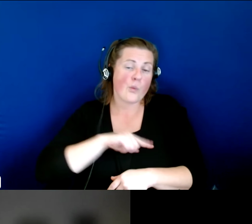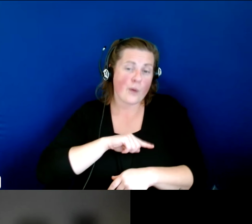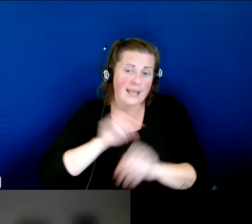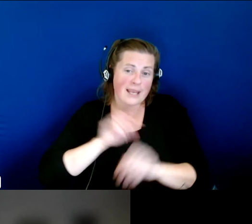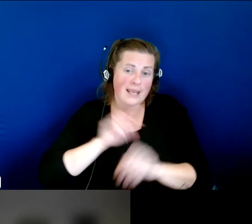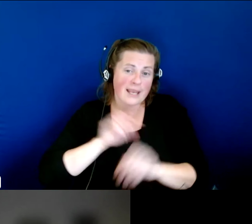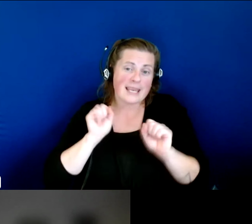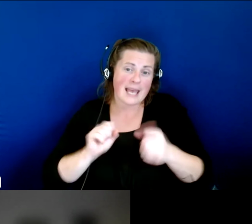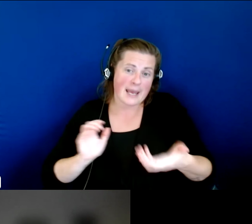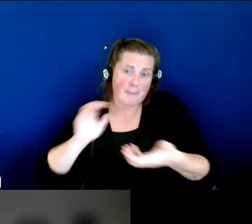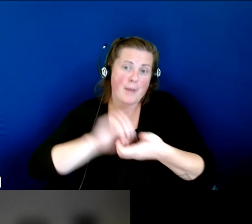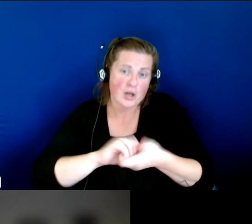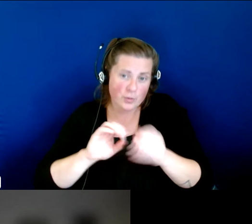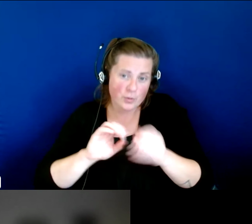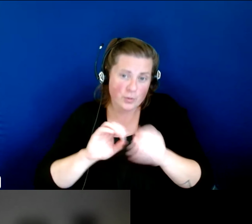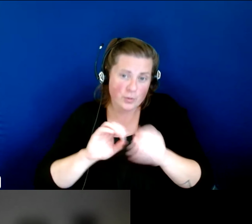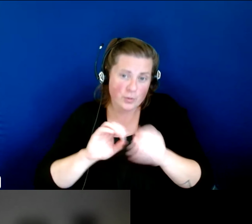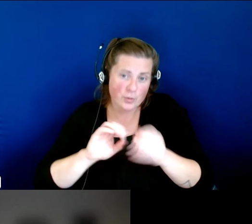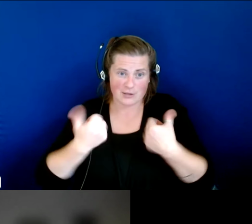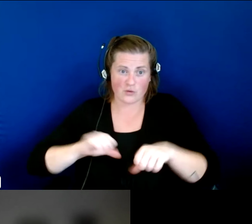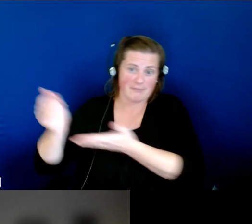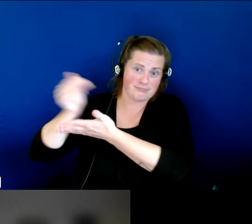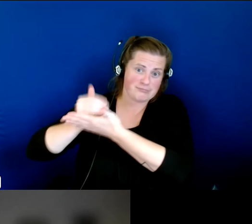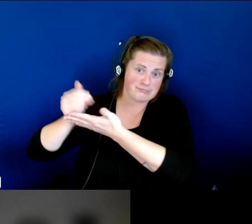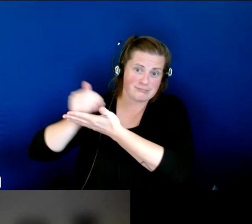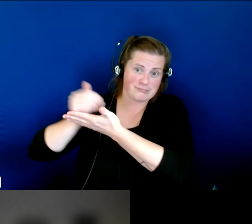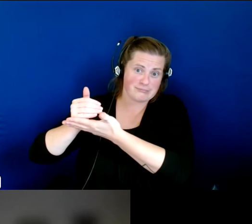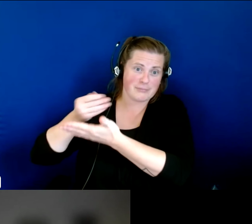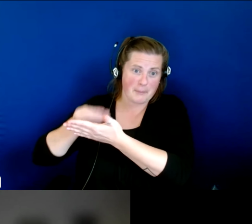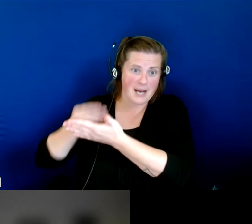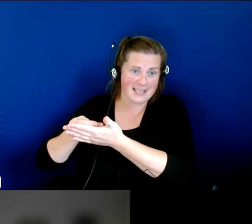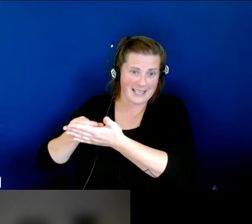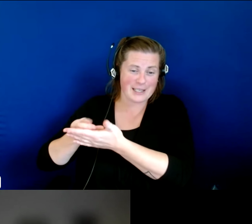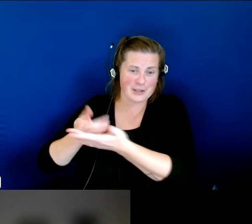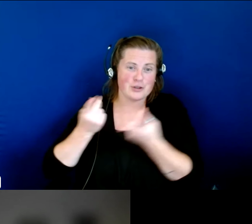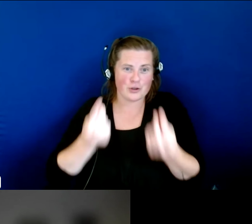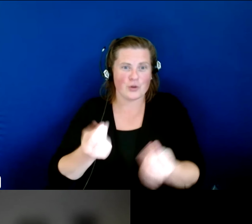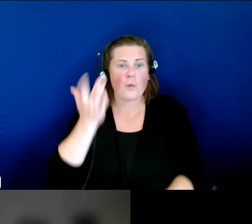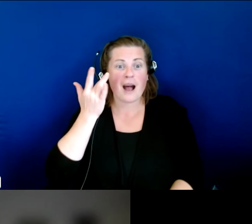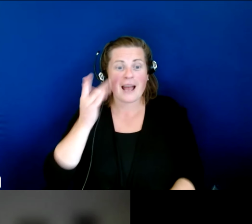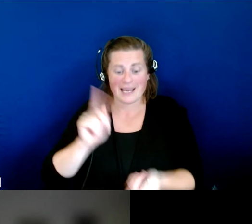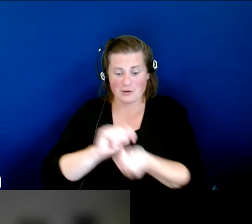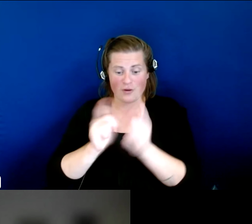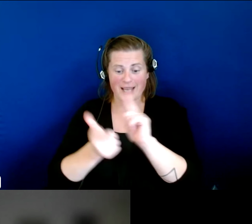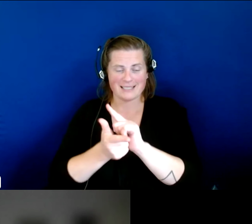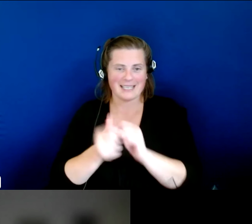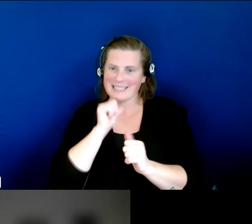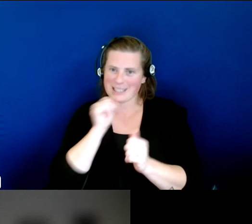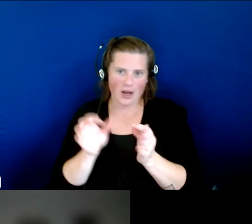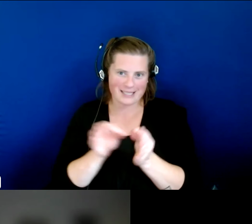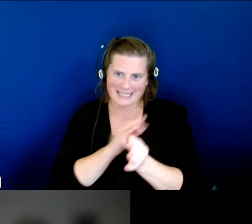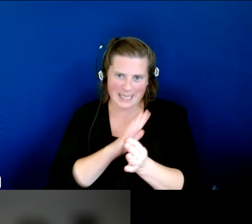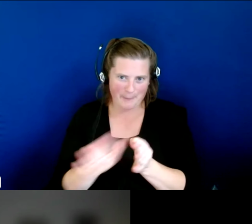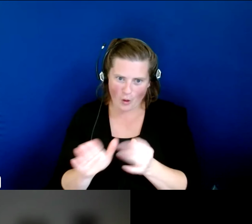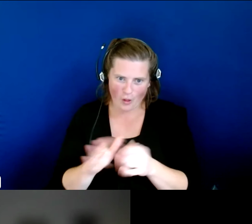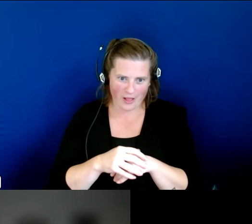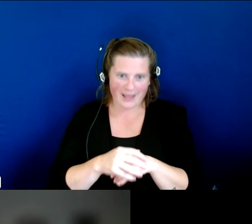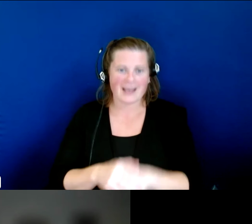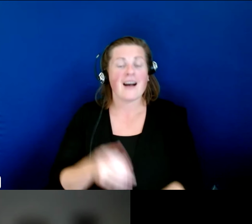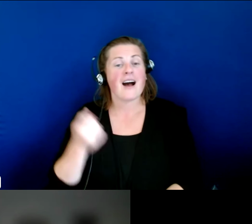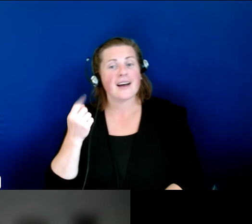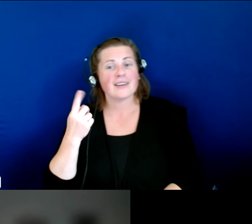to try and get funding to do that, because of course, translating things is not that simple. Although there are more tools out there,